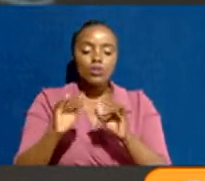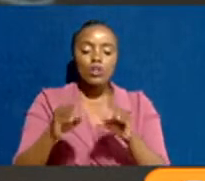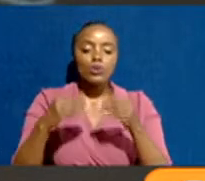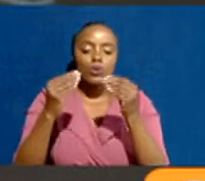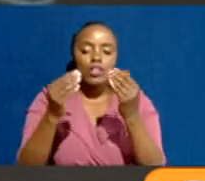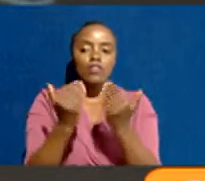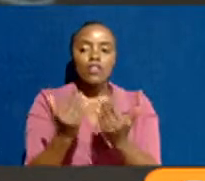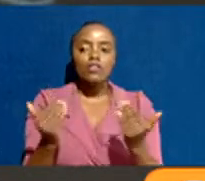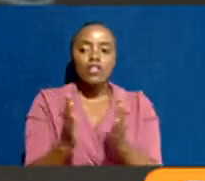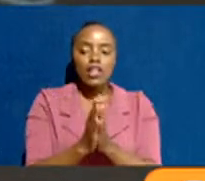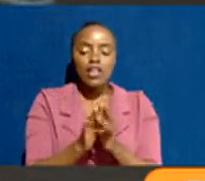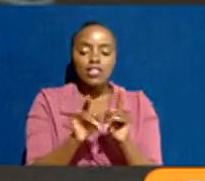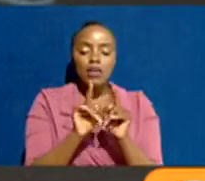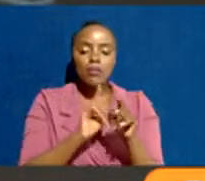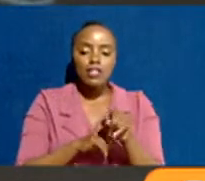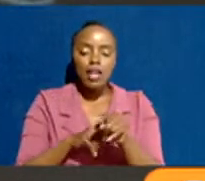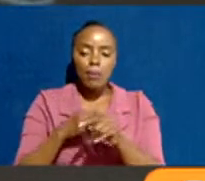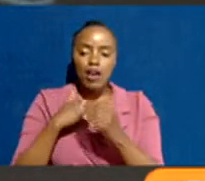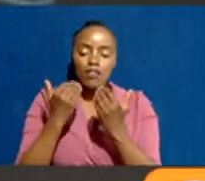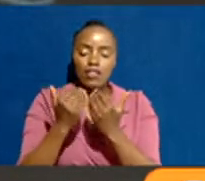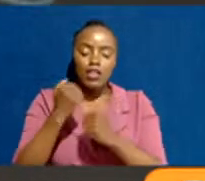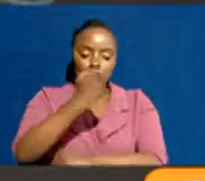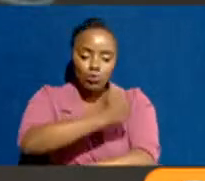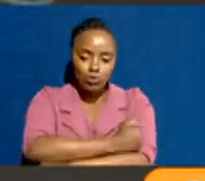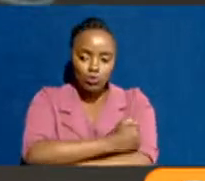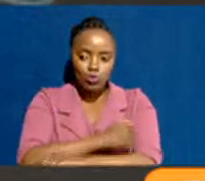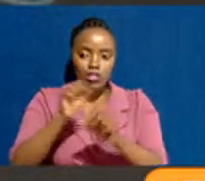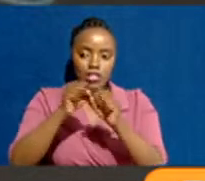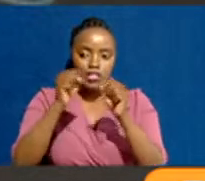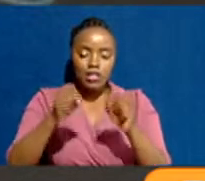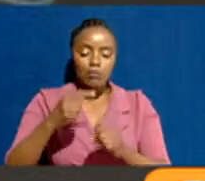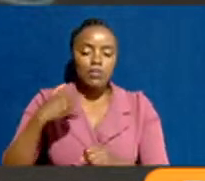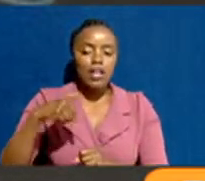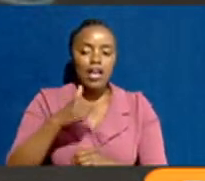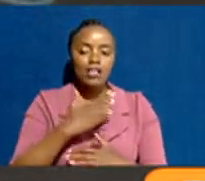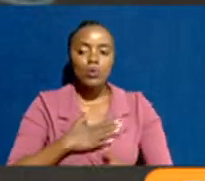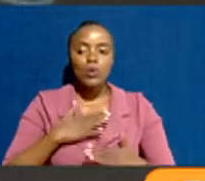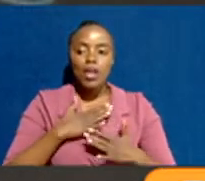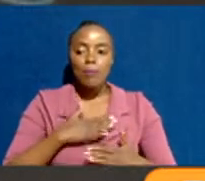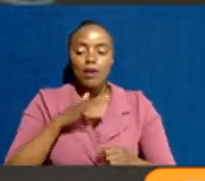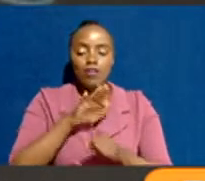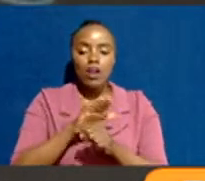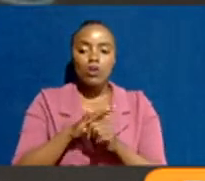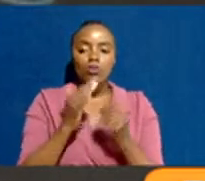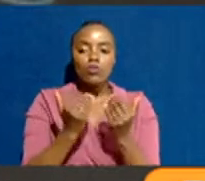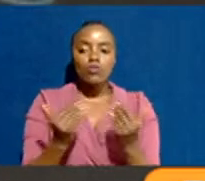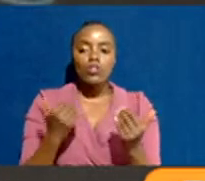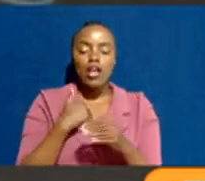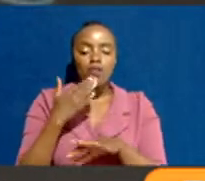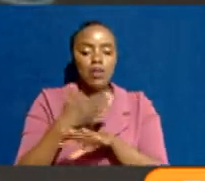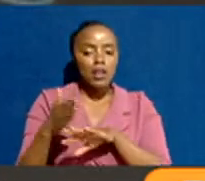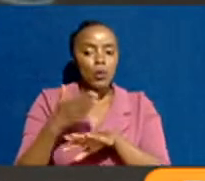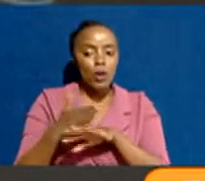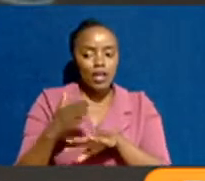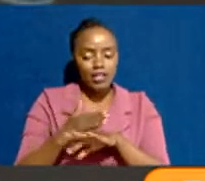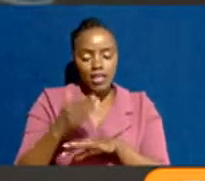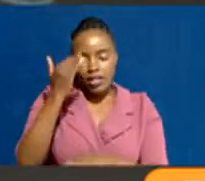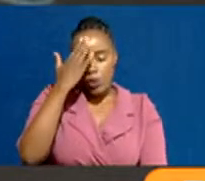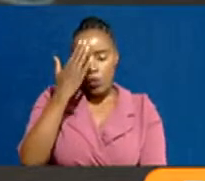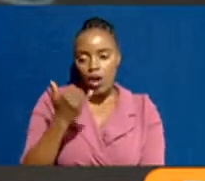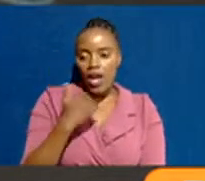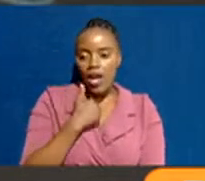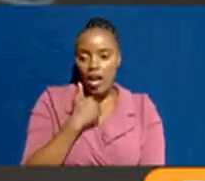these children as they go through this school system? We appreciate that a lot of children have been wasted for lack